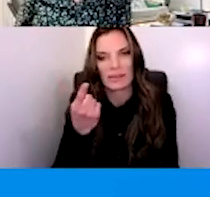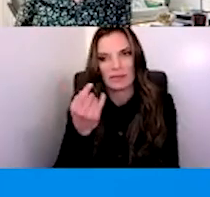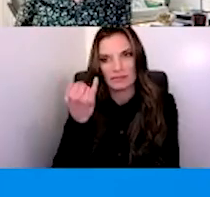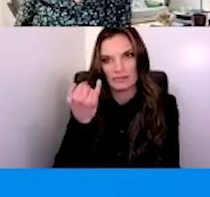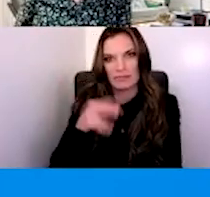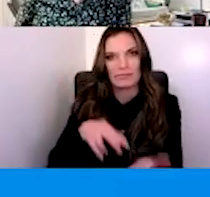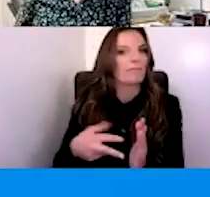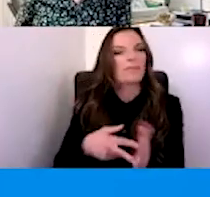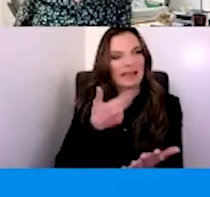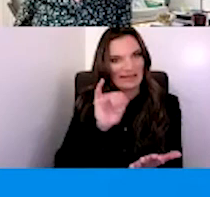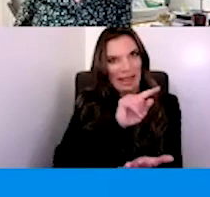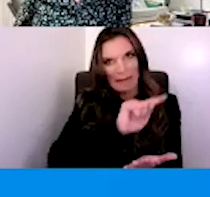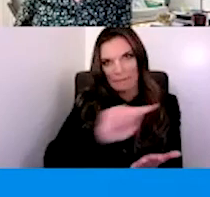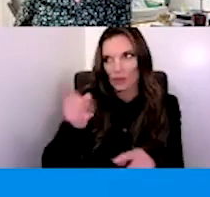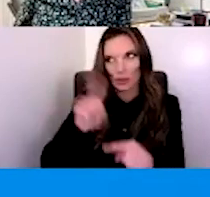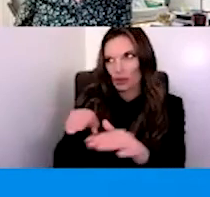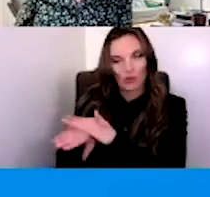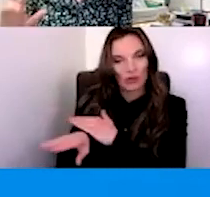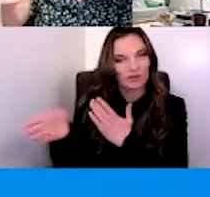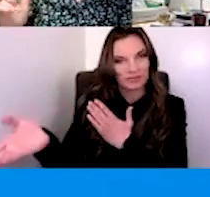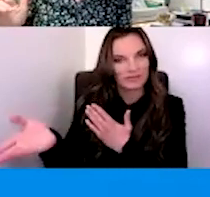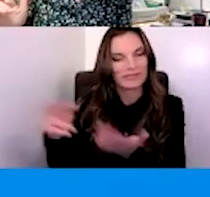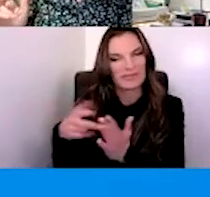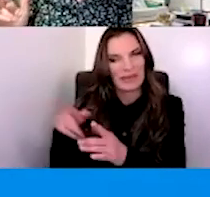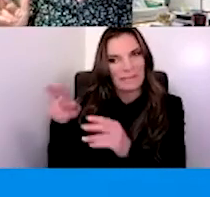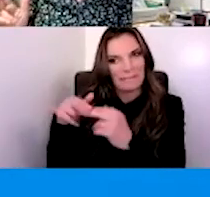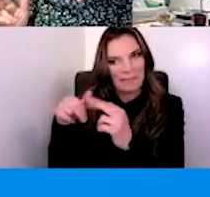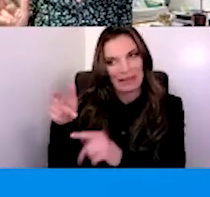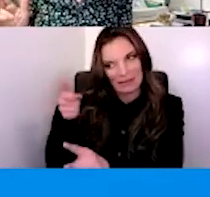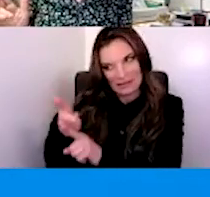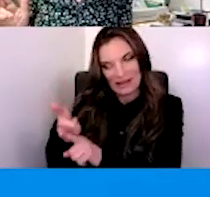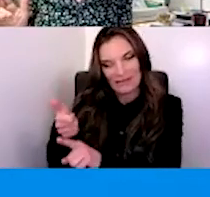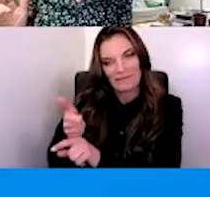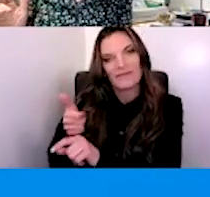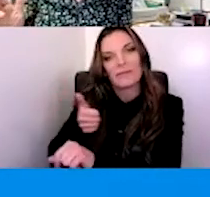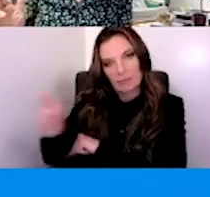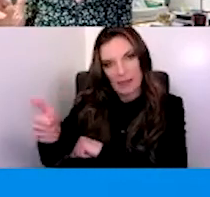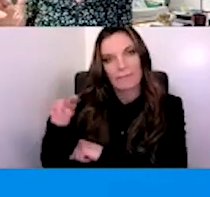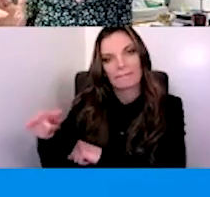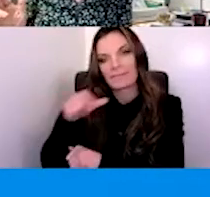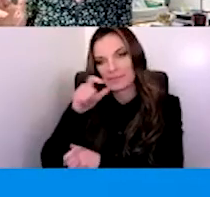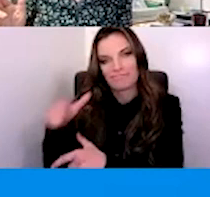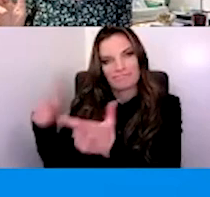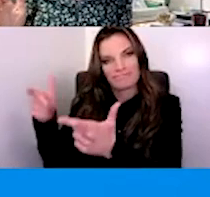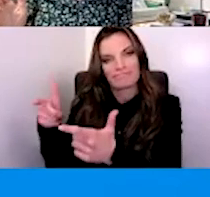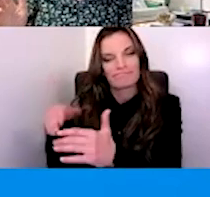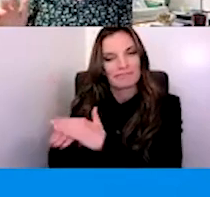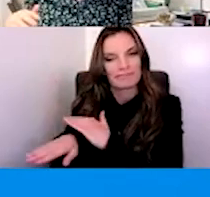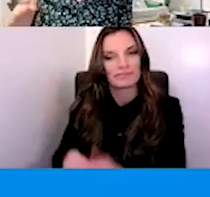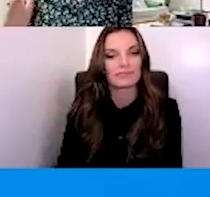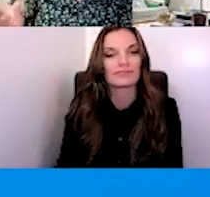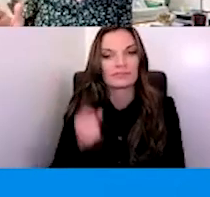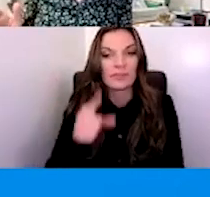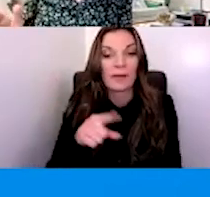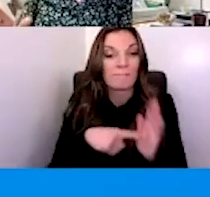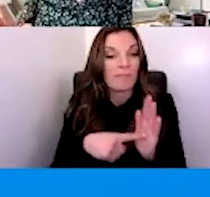to enter this building. So this, for those that are familiar with models of disability, this is shifting